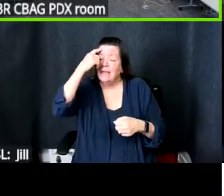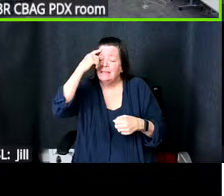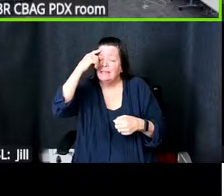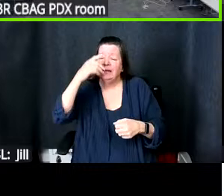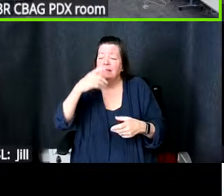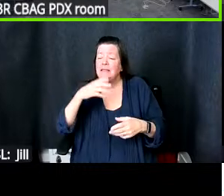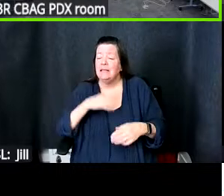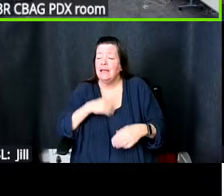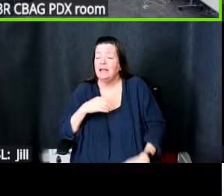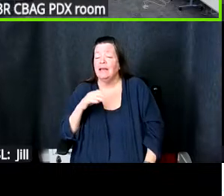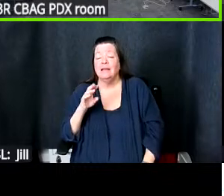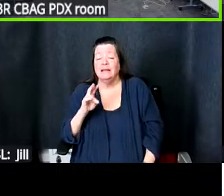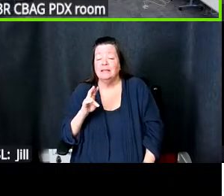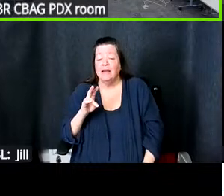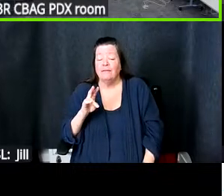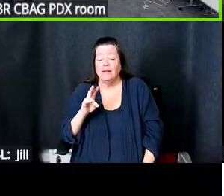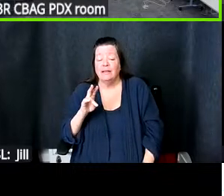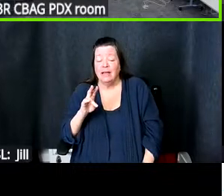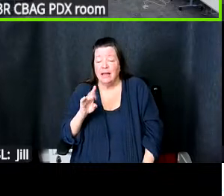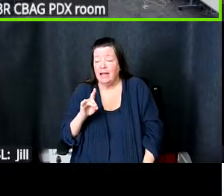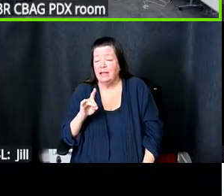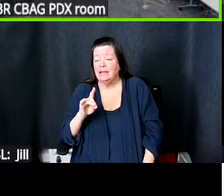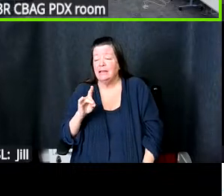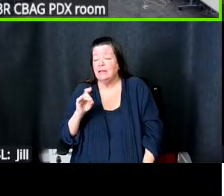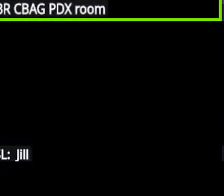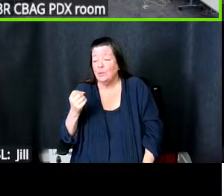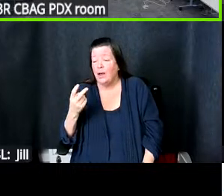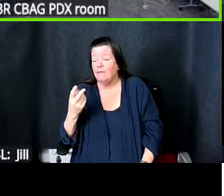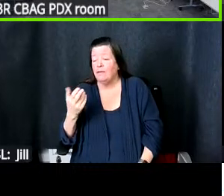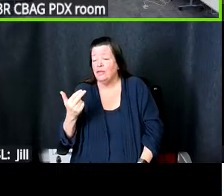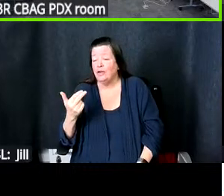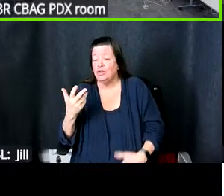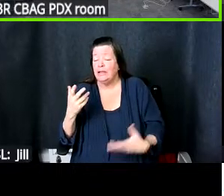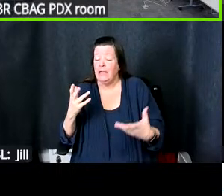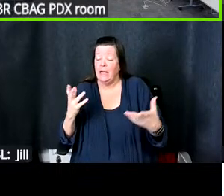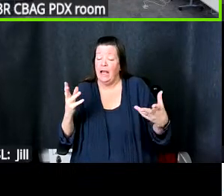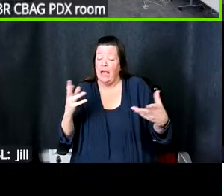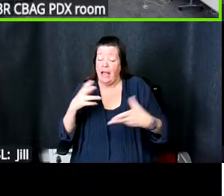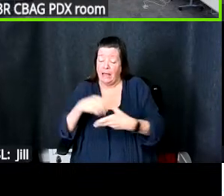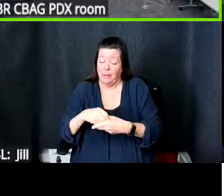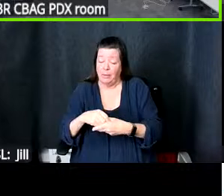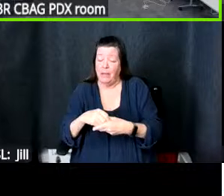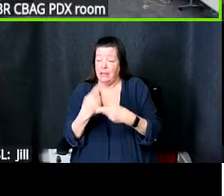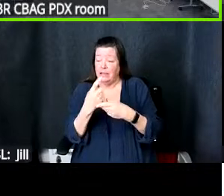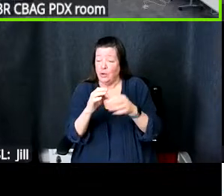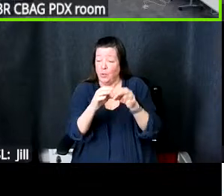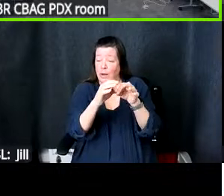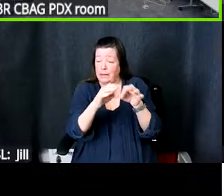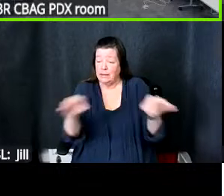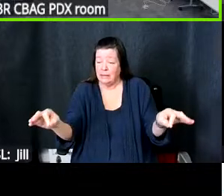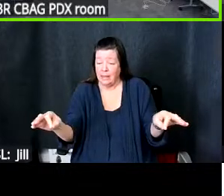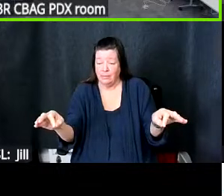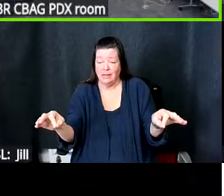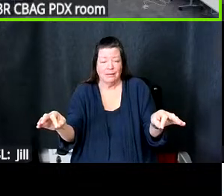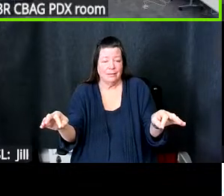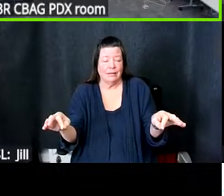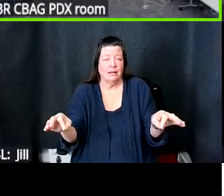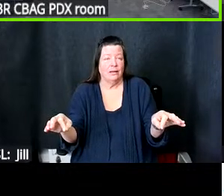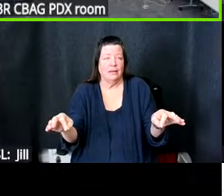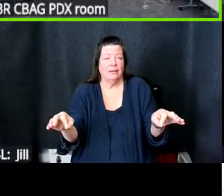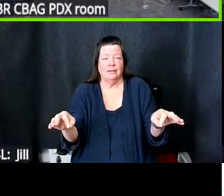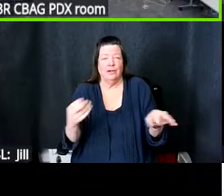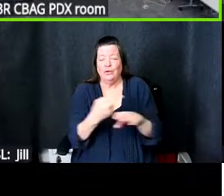12, and 13, combine that into one, and use Josh's language. You know, strongly support. I forgot what it was. You